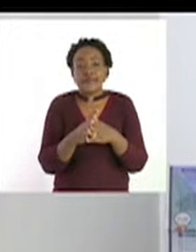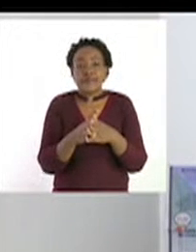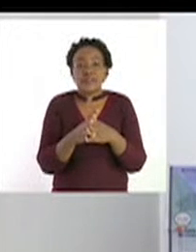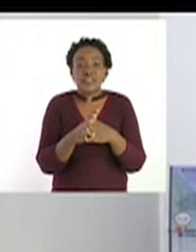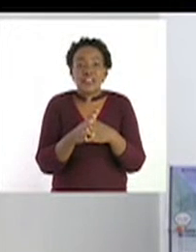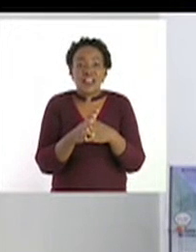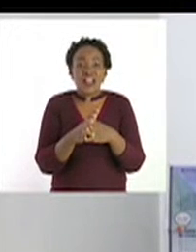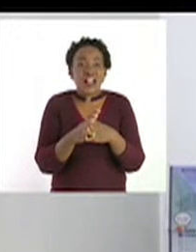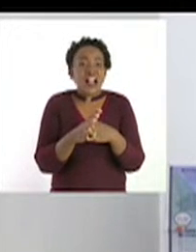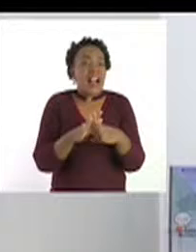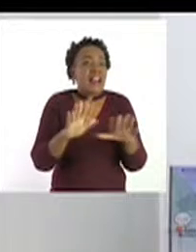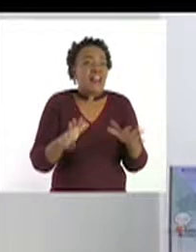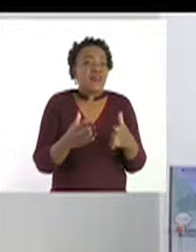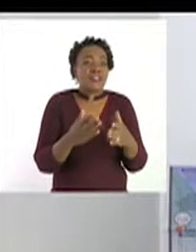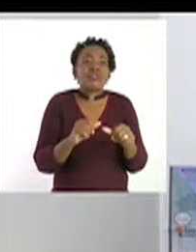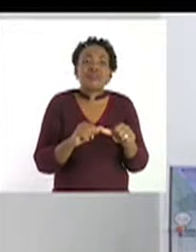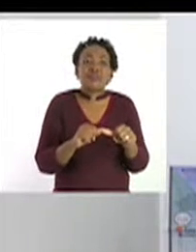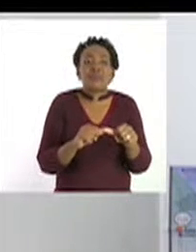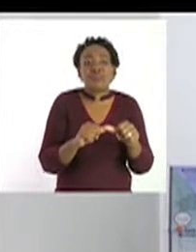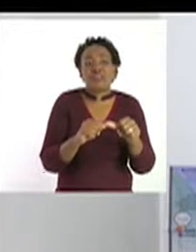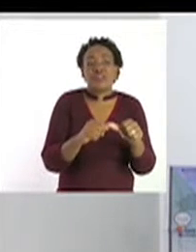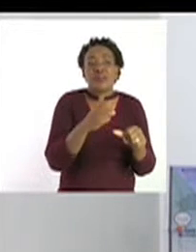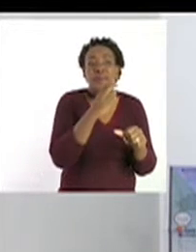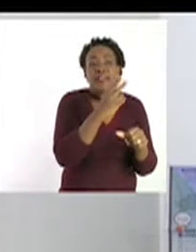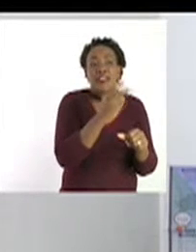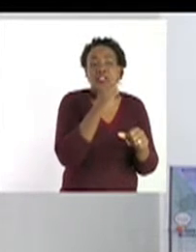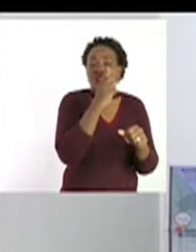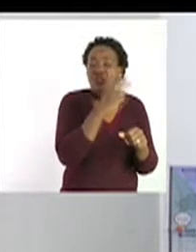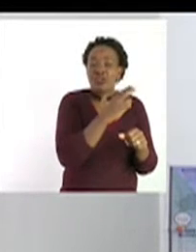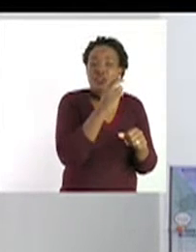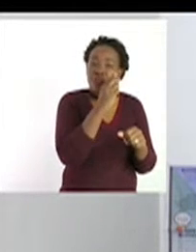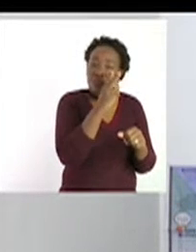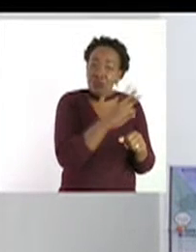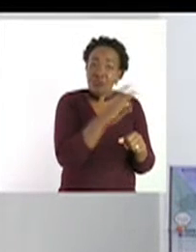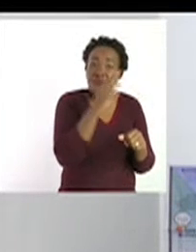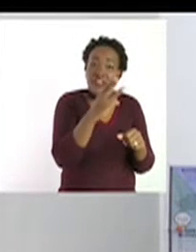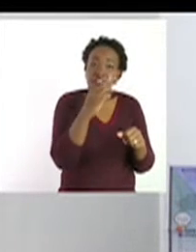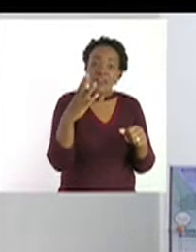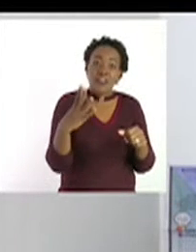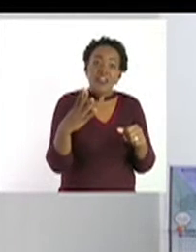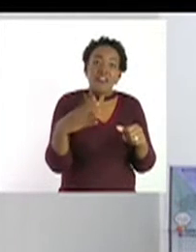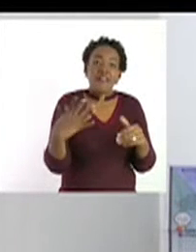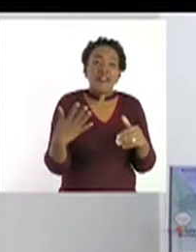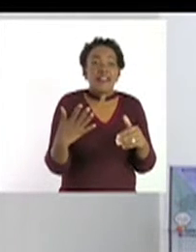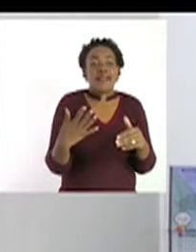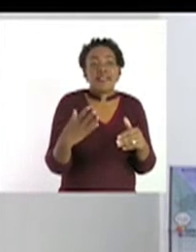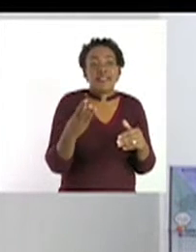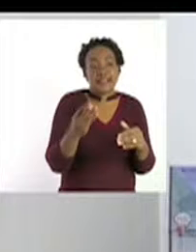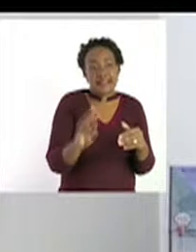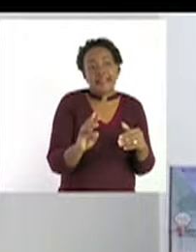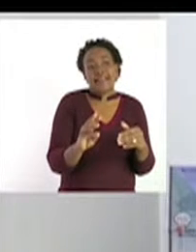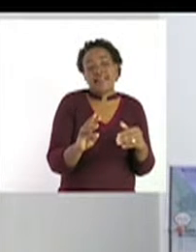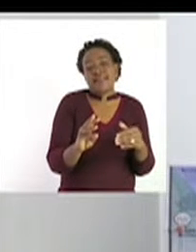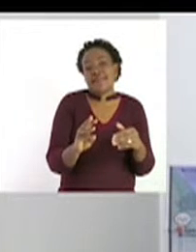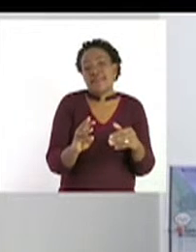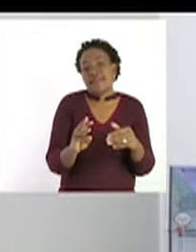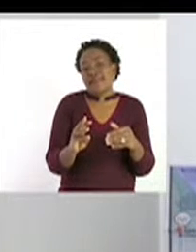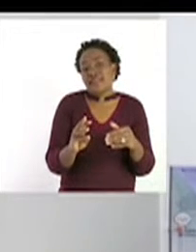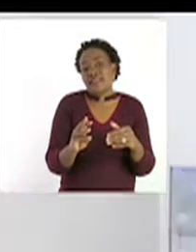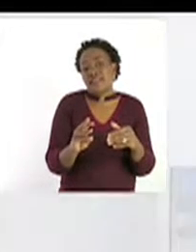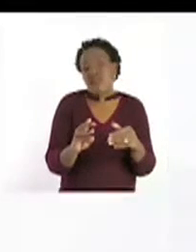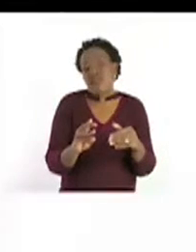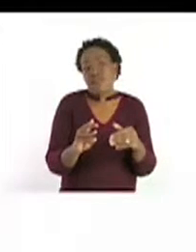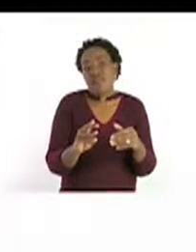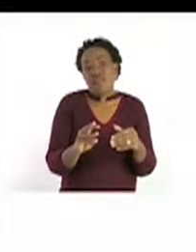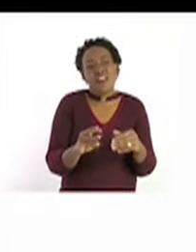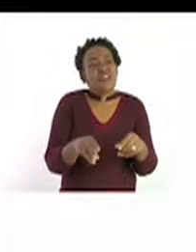I now want you to do number 3, 4, 5, and 6,